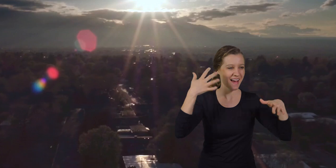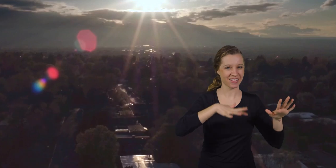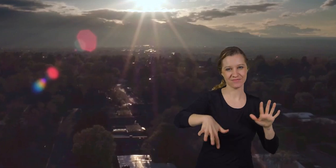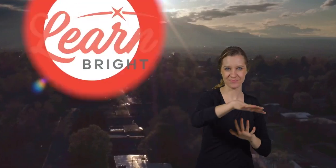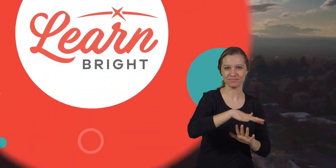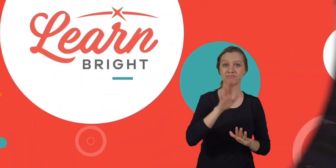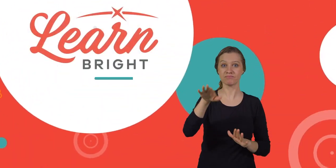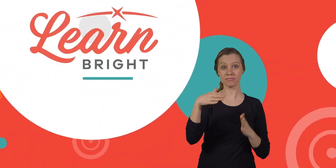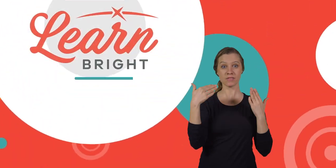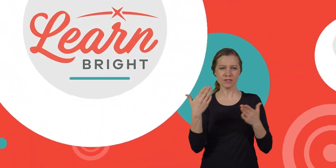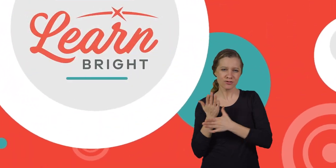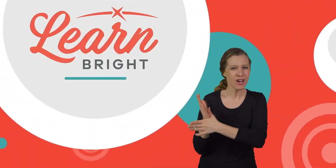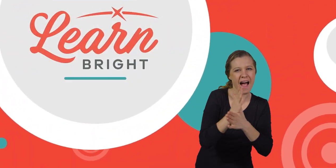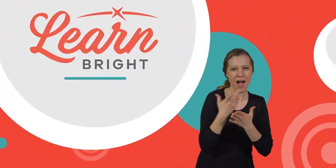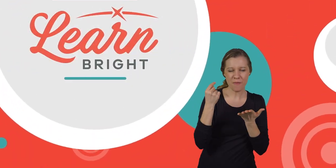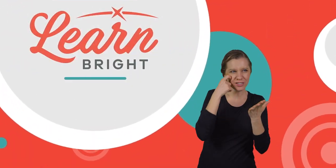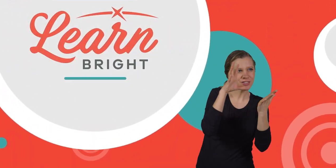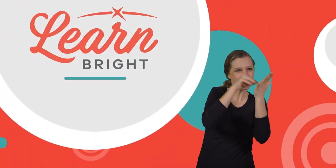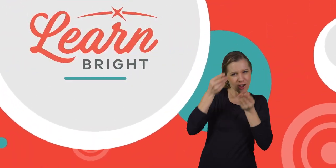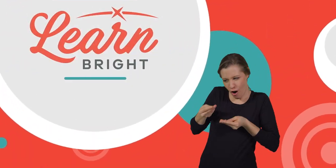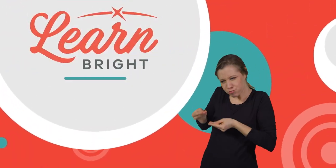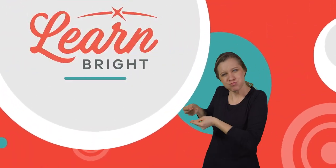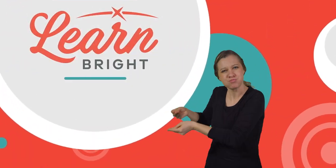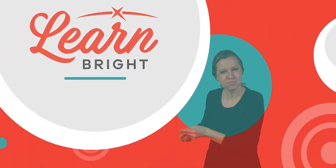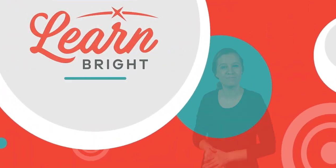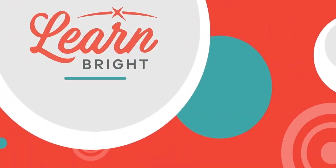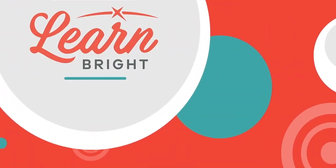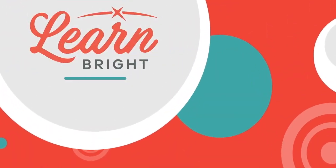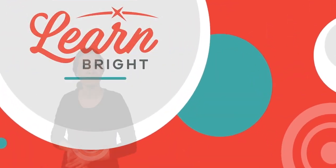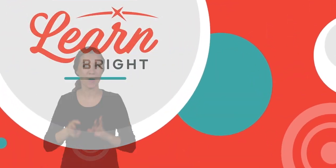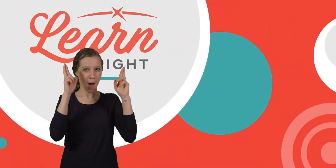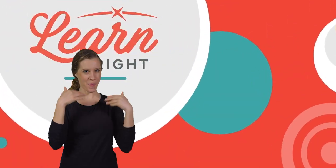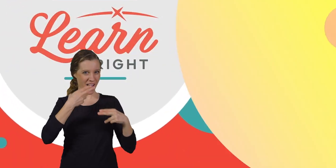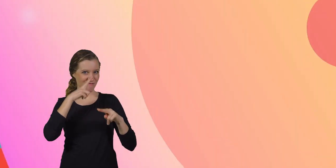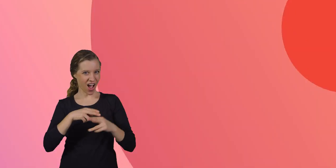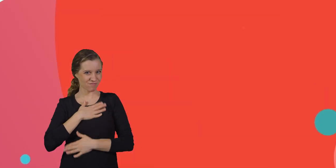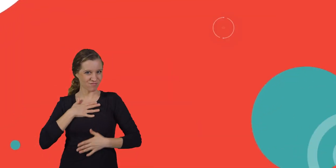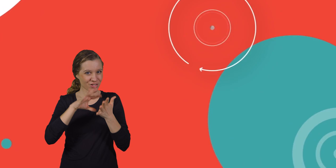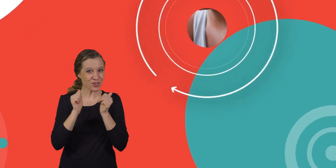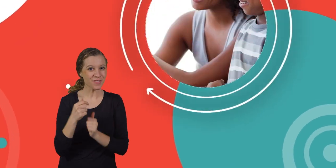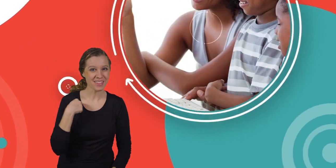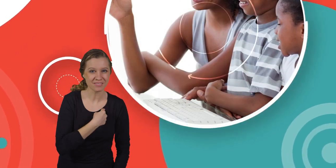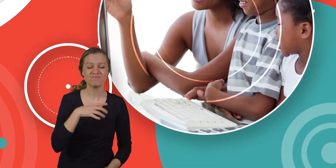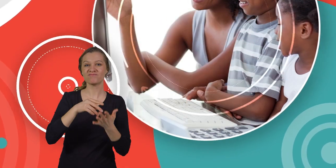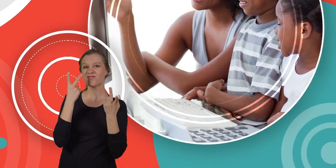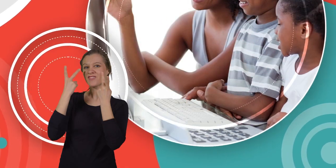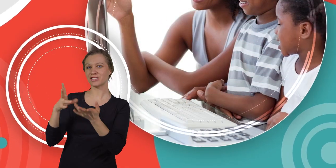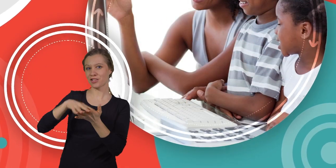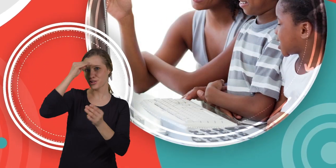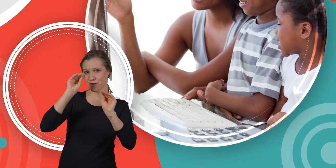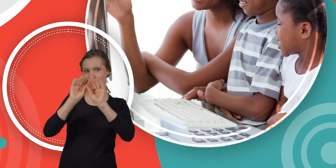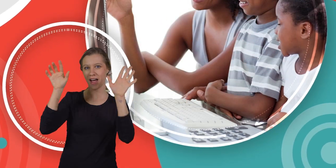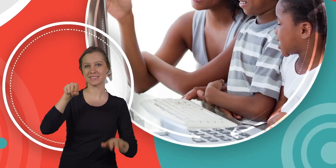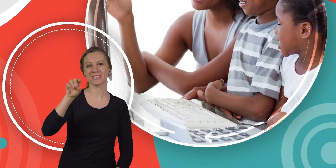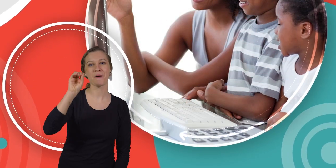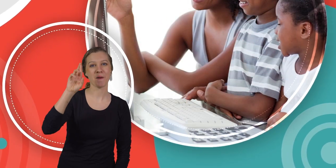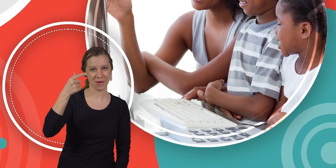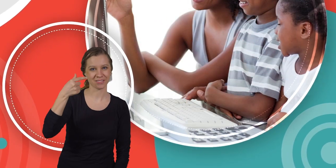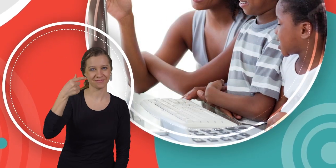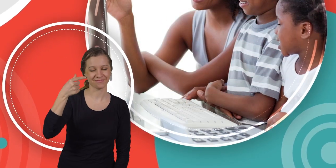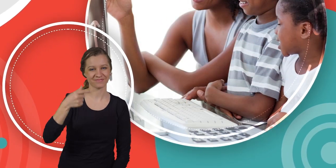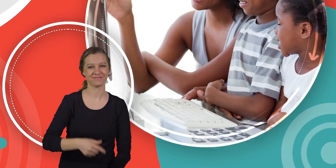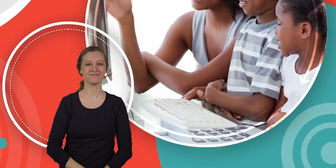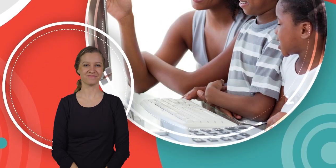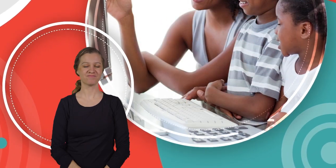share what you've learned. Hope you had fun learning with us! Visit us at learnbright.org For